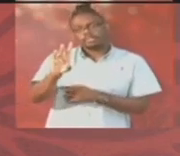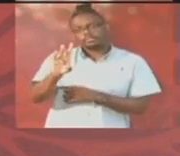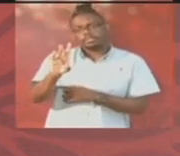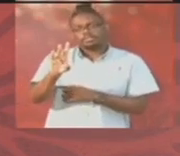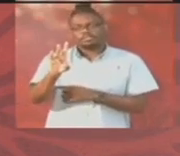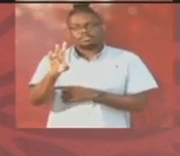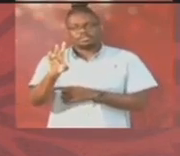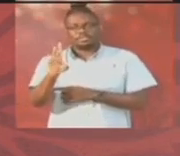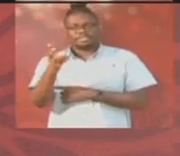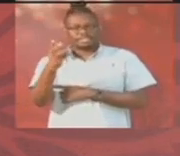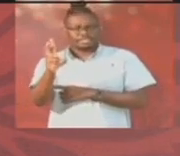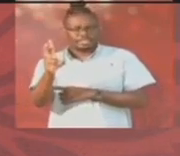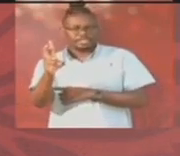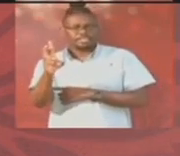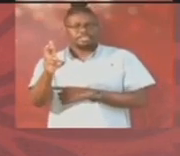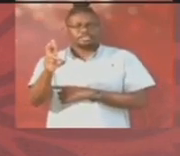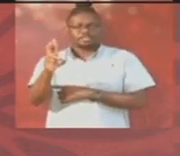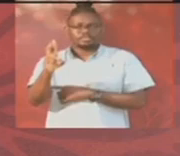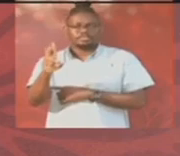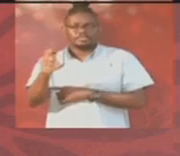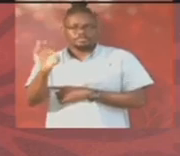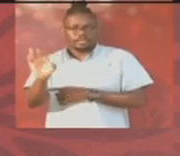vaccinated. Friday,